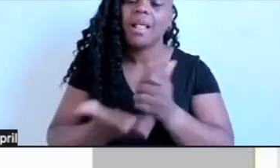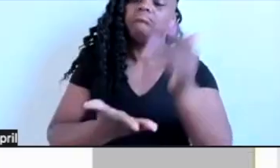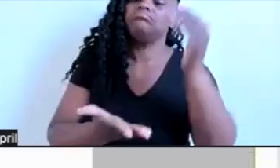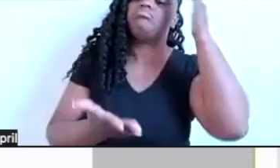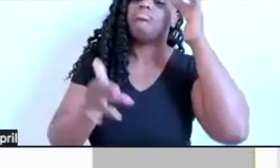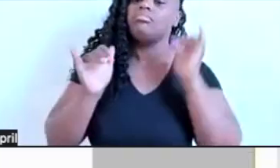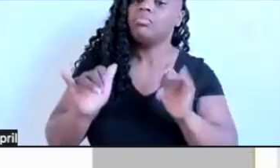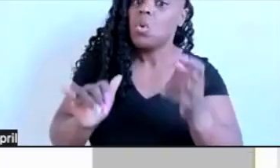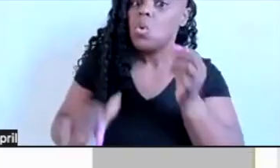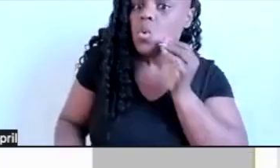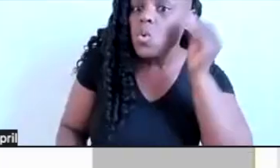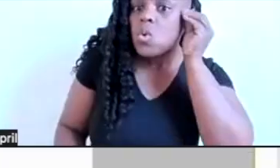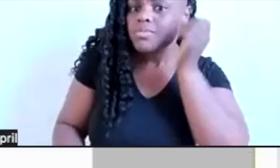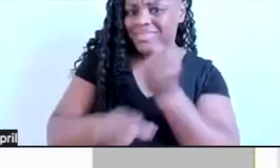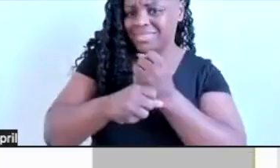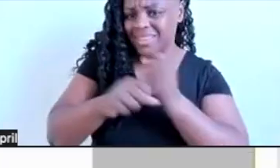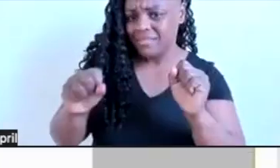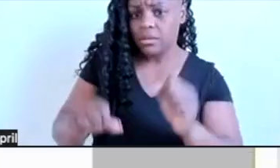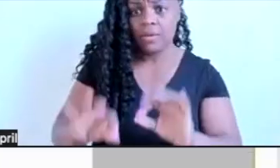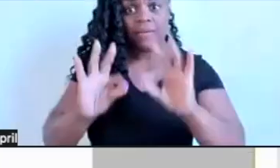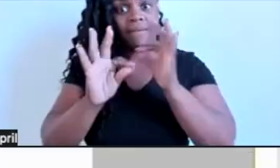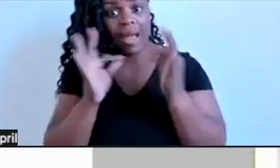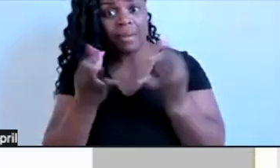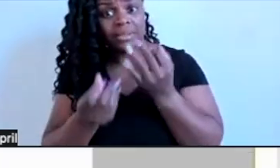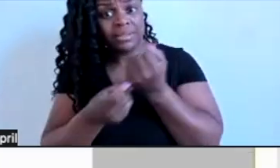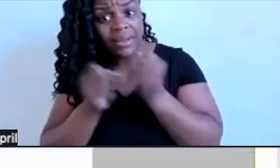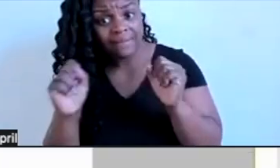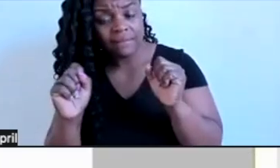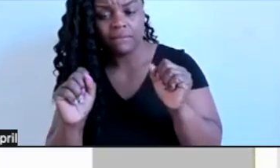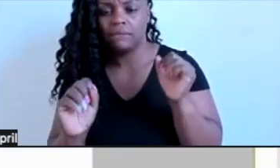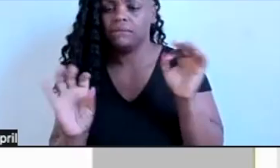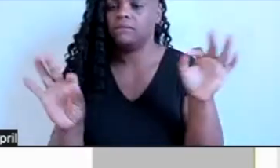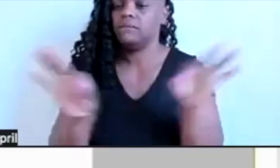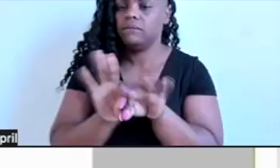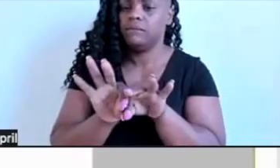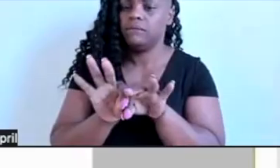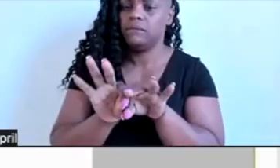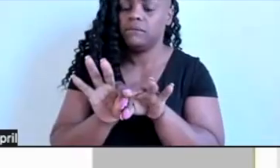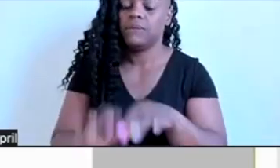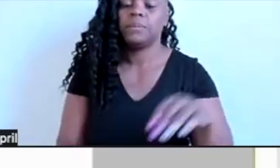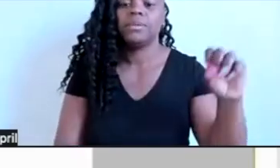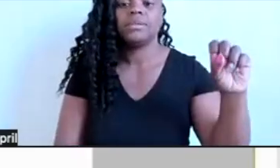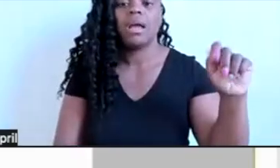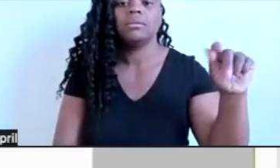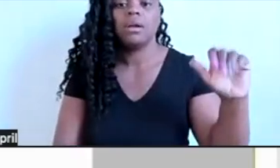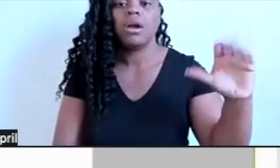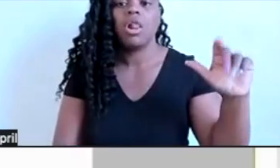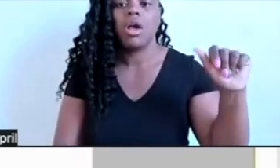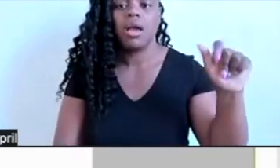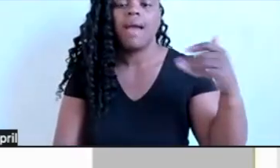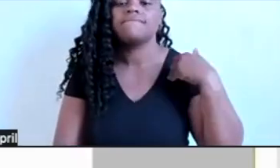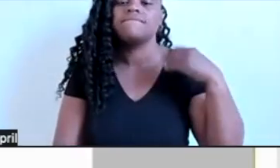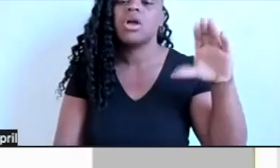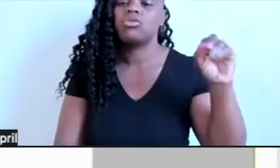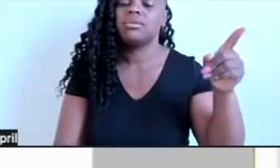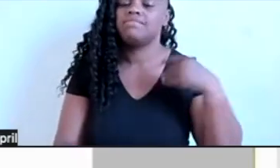Santa Clara County cities use several notification systems to give you essential information about all types of emergencies, including